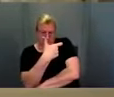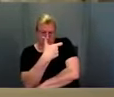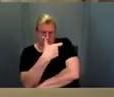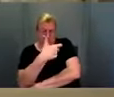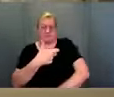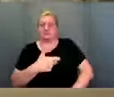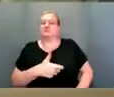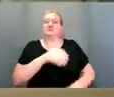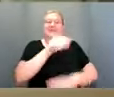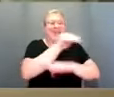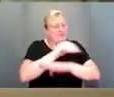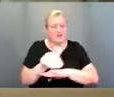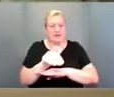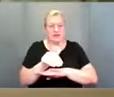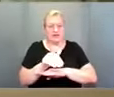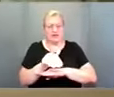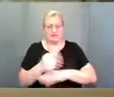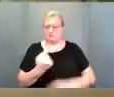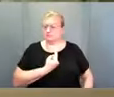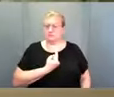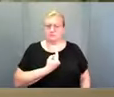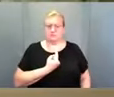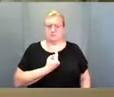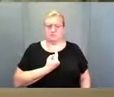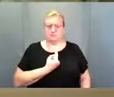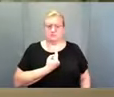Every single, and he did it to no one else but me every night.